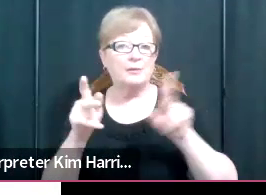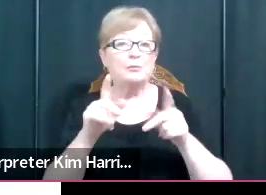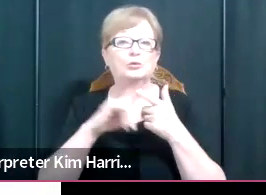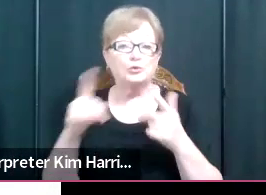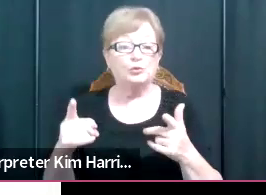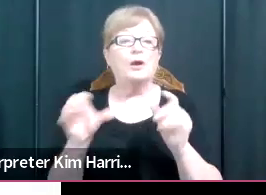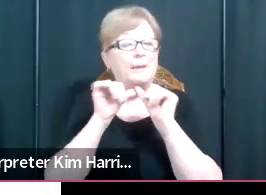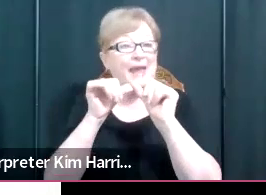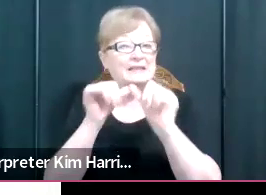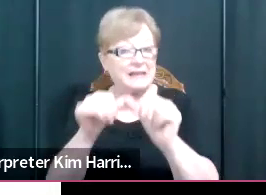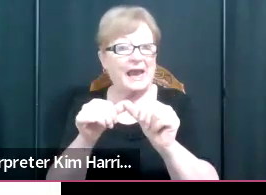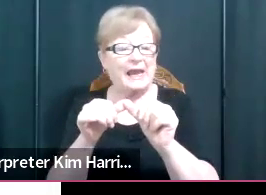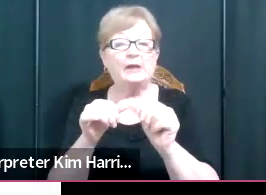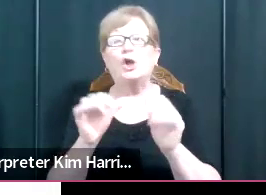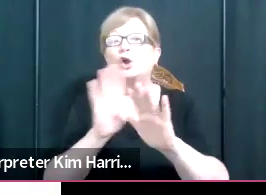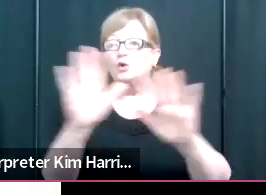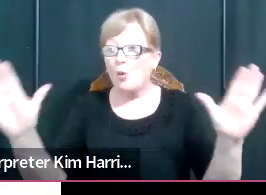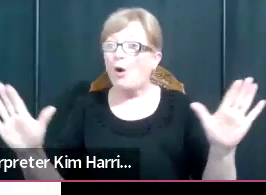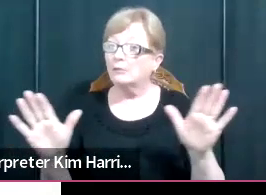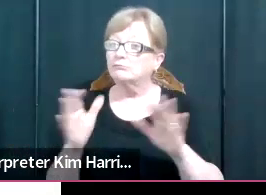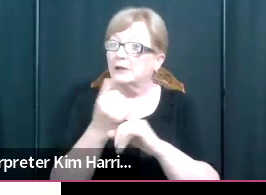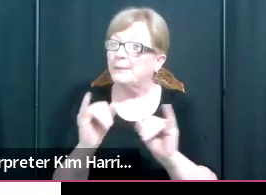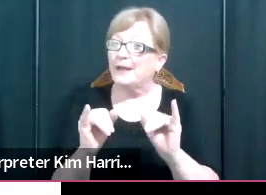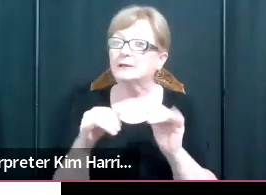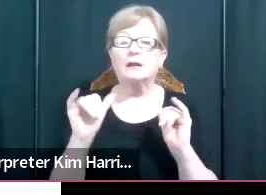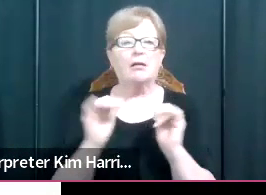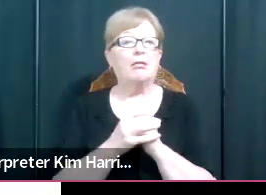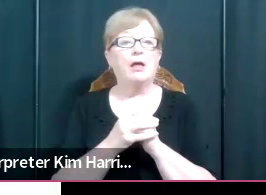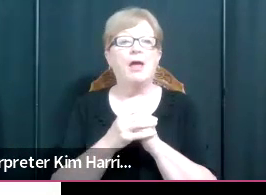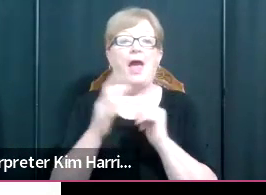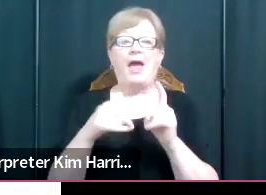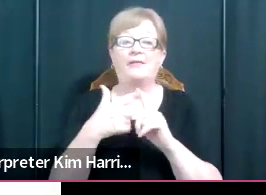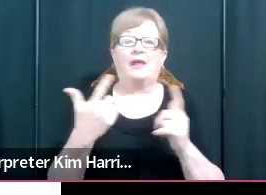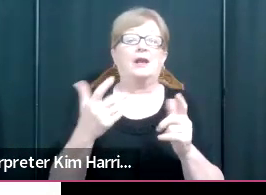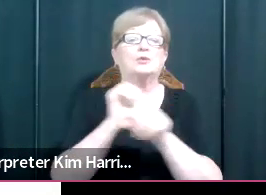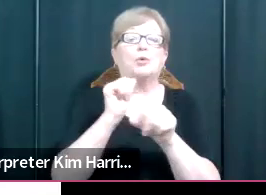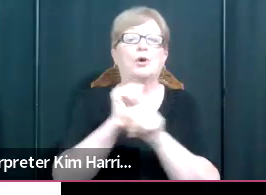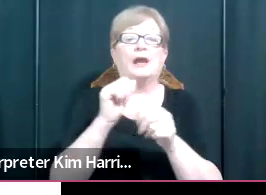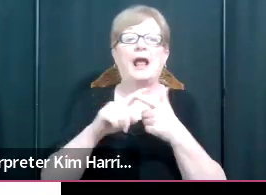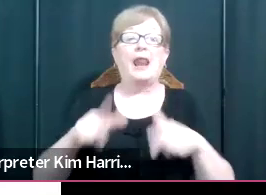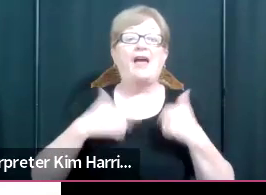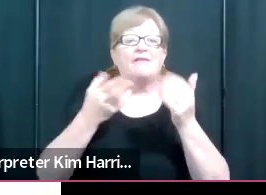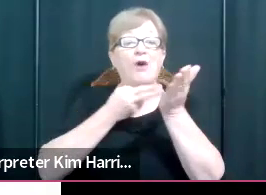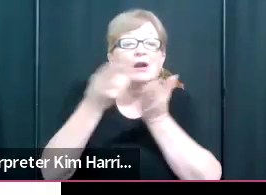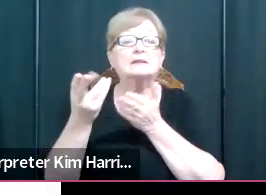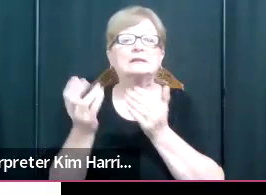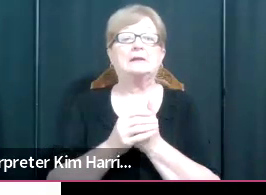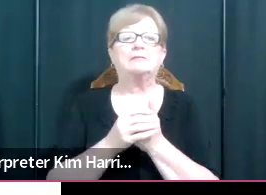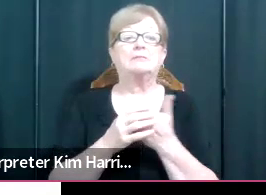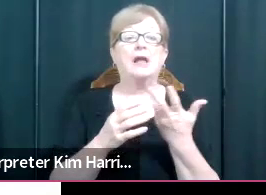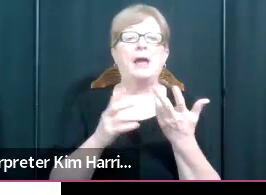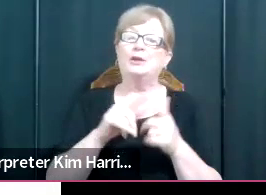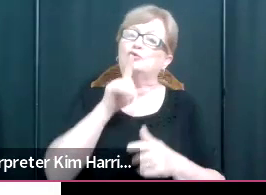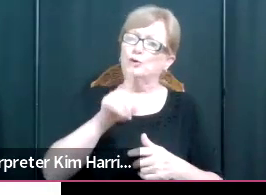maintain your independence. It's living a life of honesty and being true to who